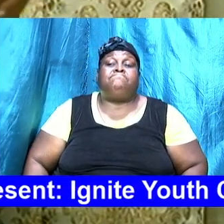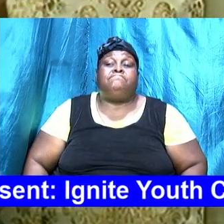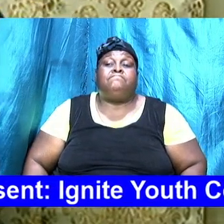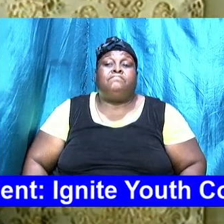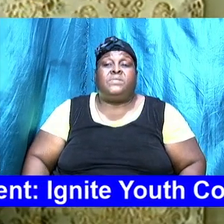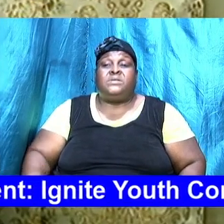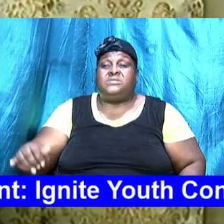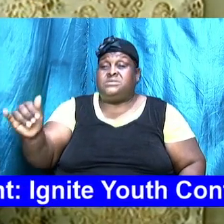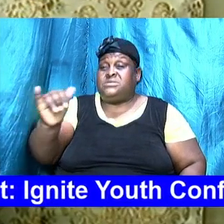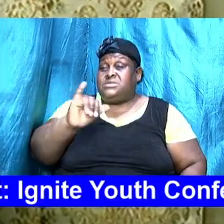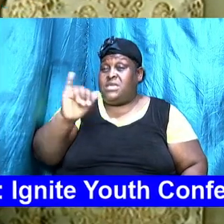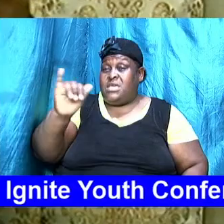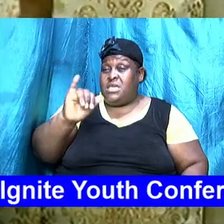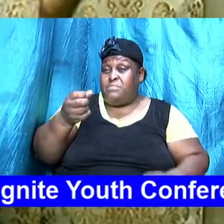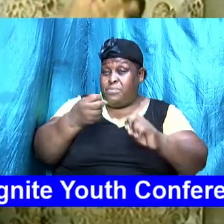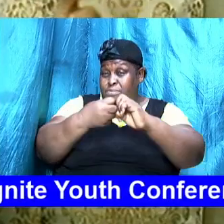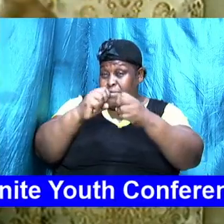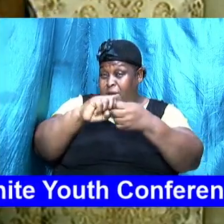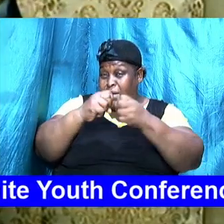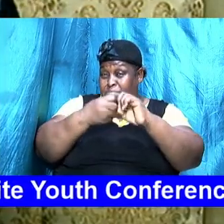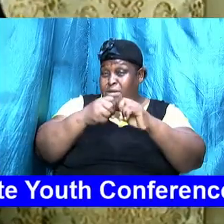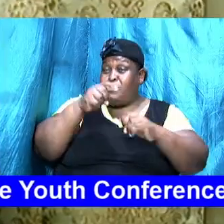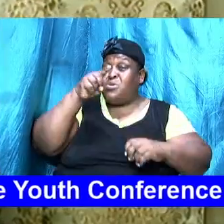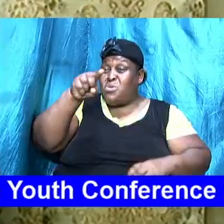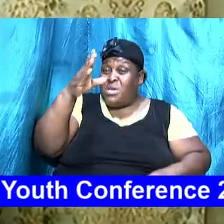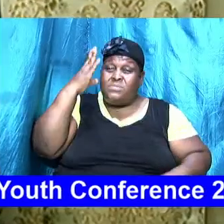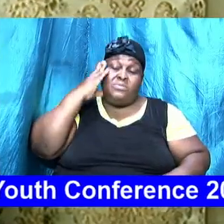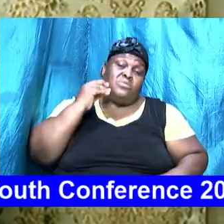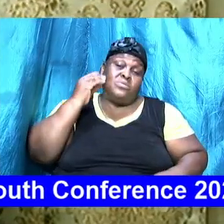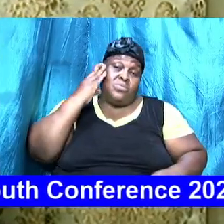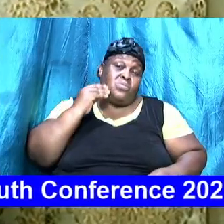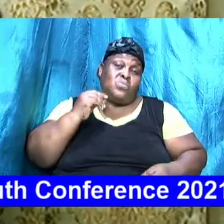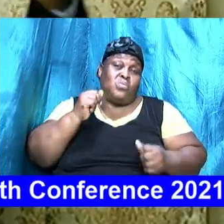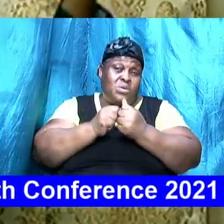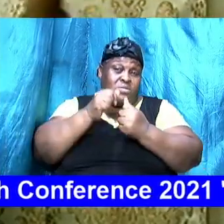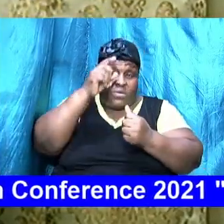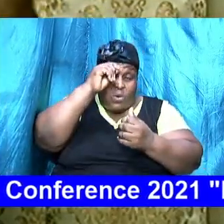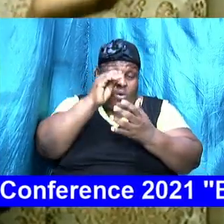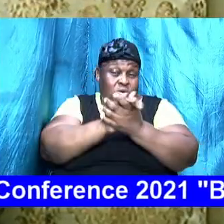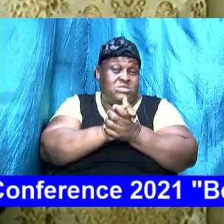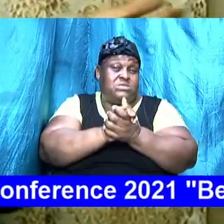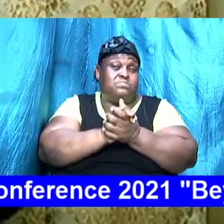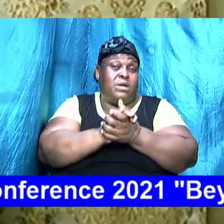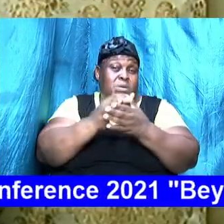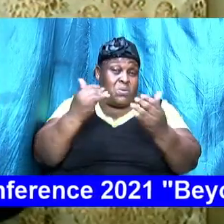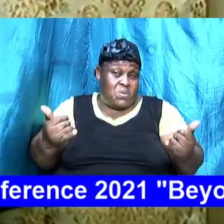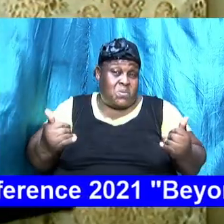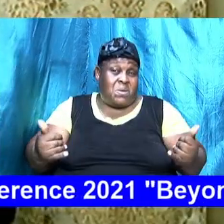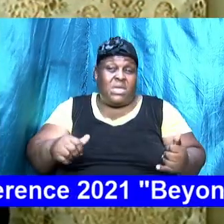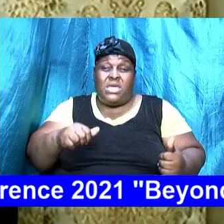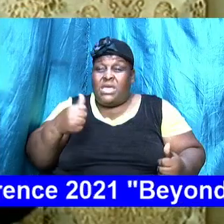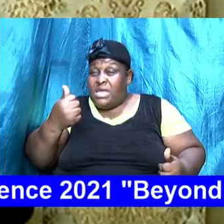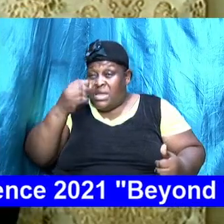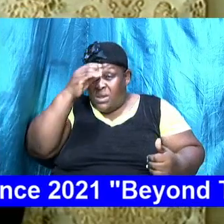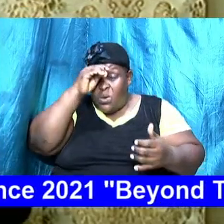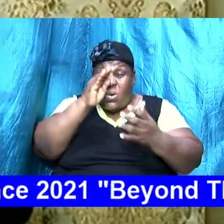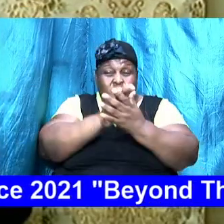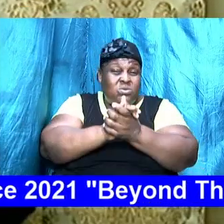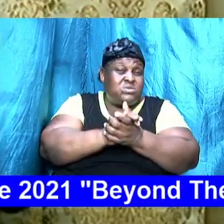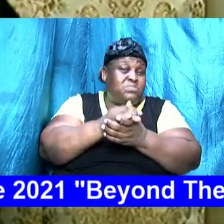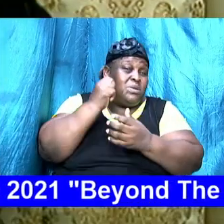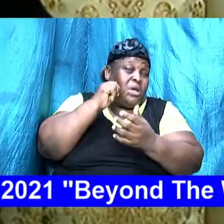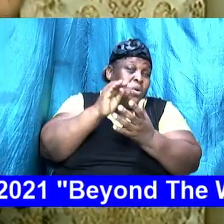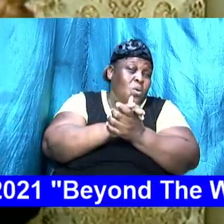Because the same issues that you experience with your husband now, any husband or wife that you marry to, you will